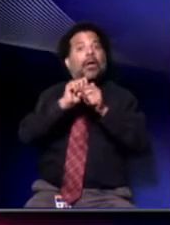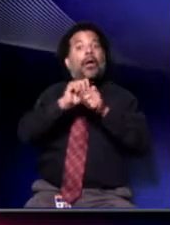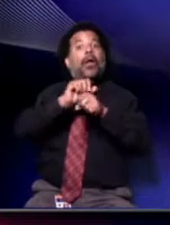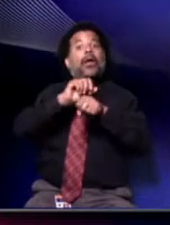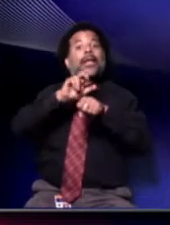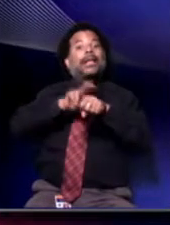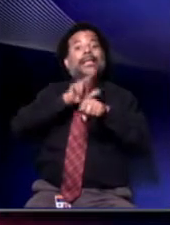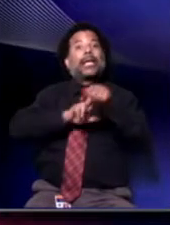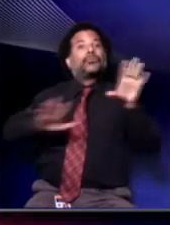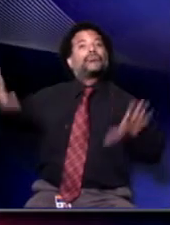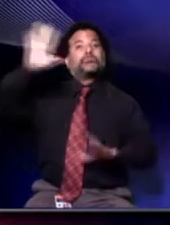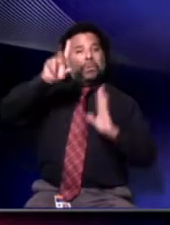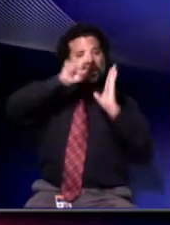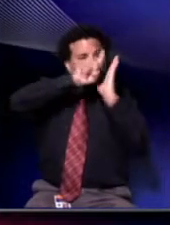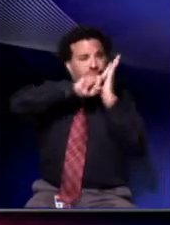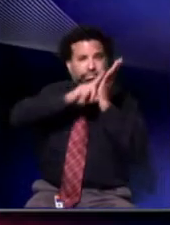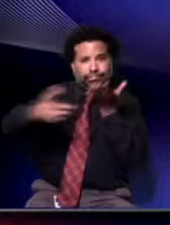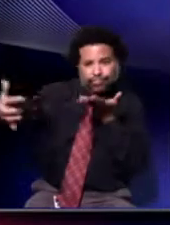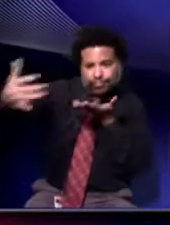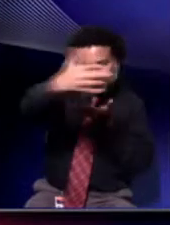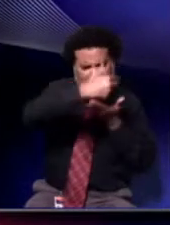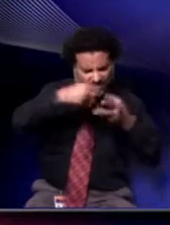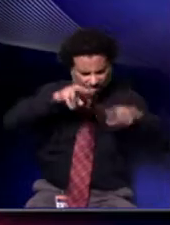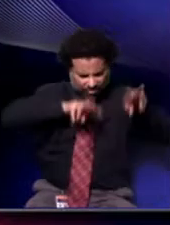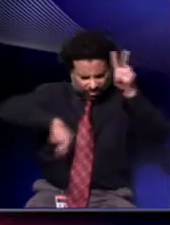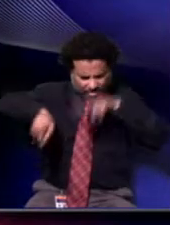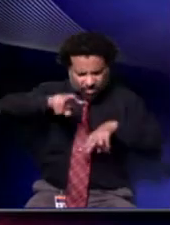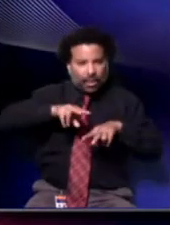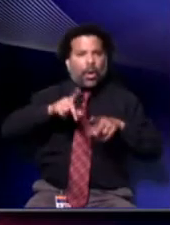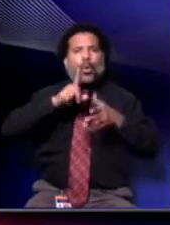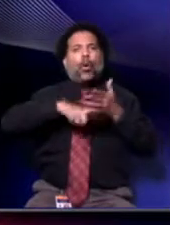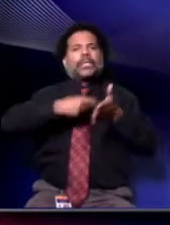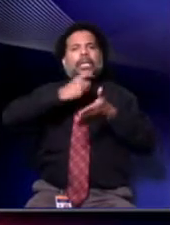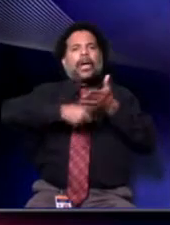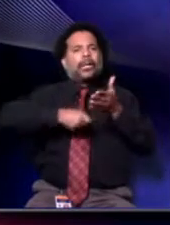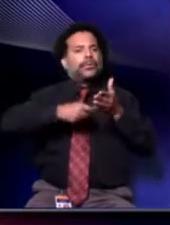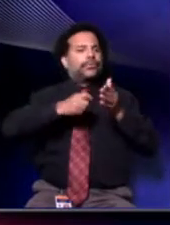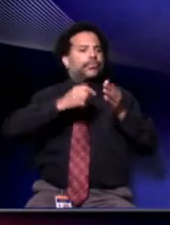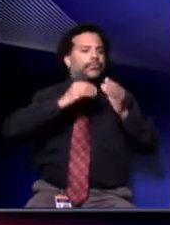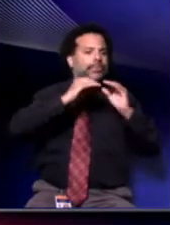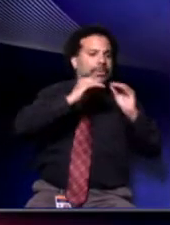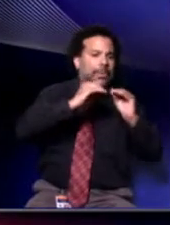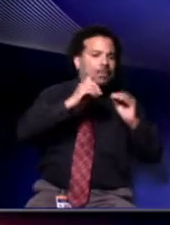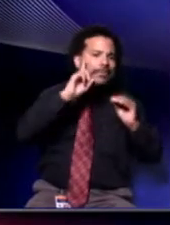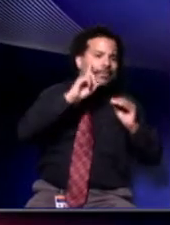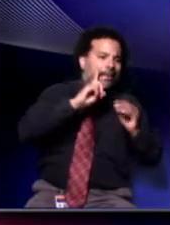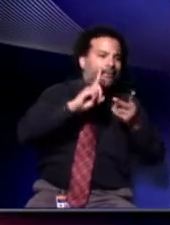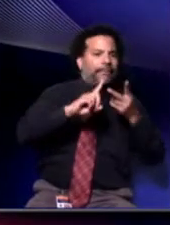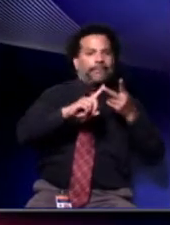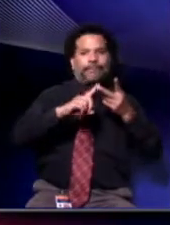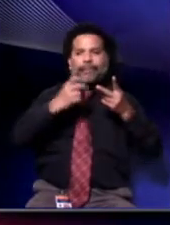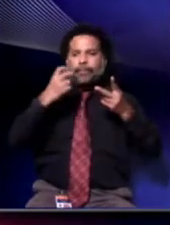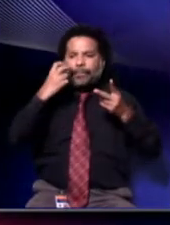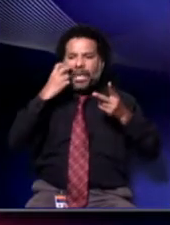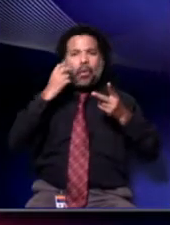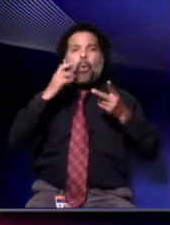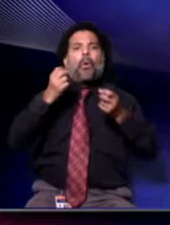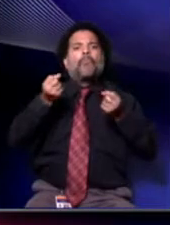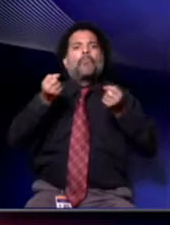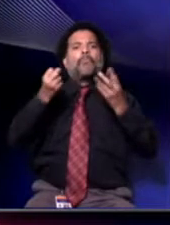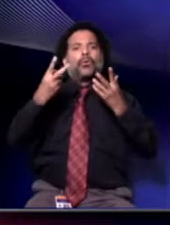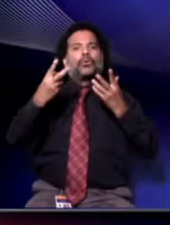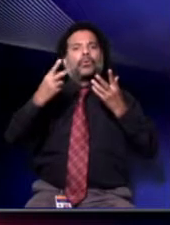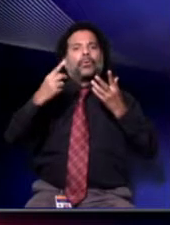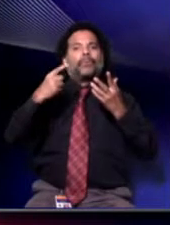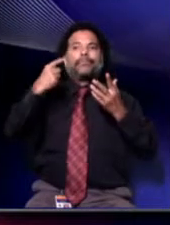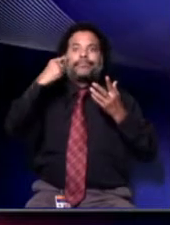what's it cost to educate a child who's hearing impaired or vision impaired or has multiple sensory disability. And I think that's